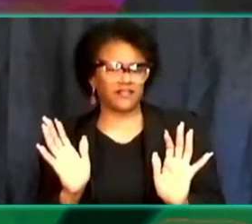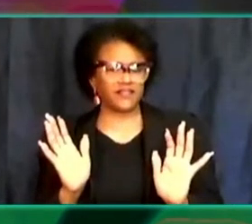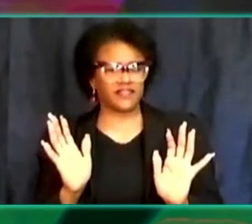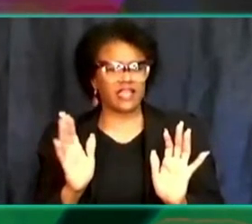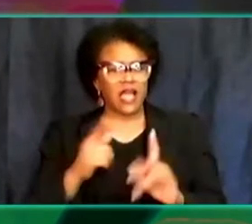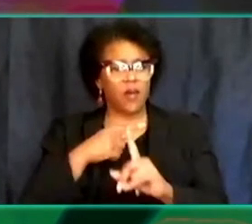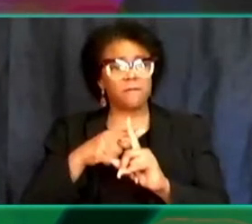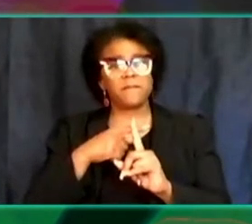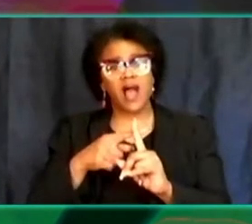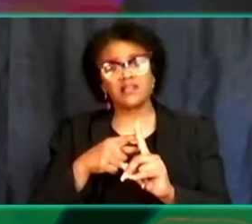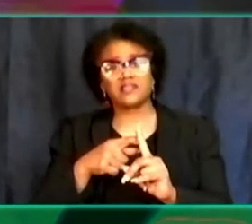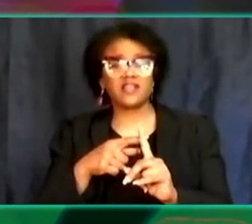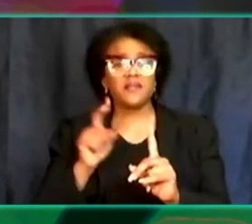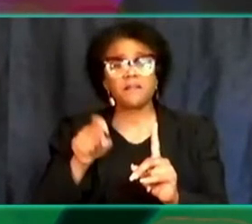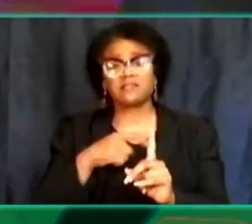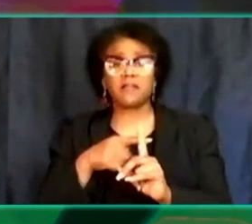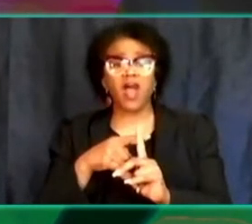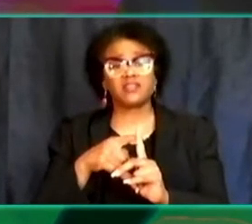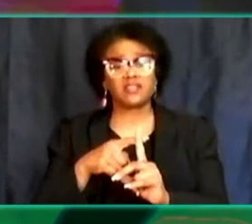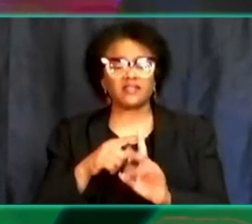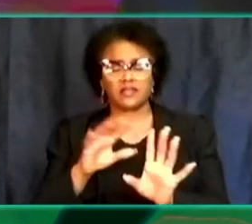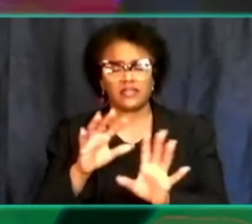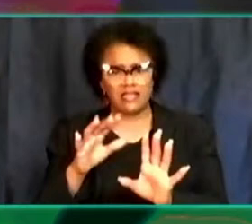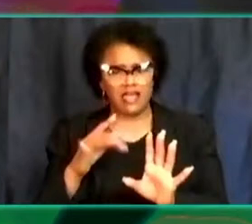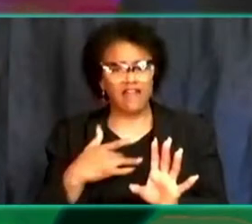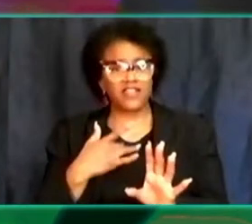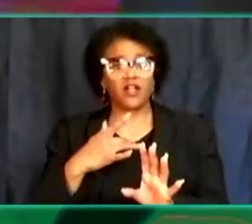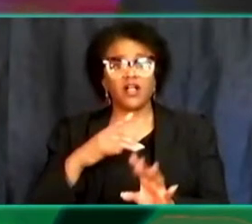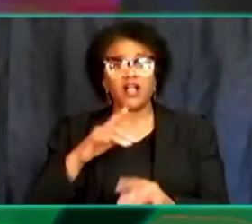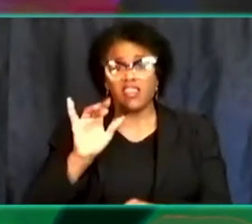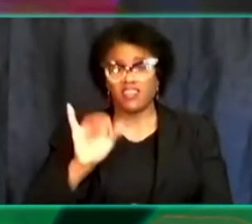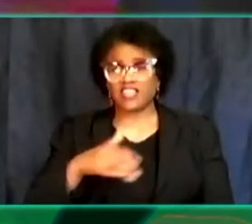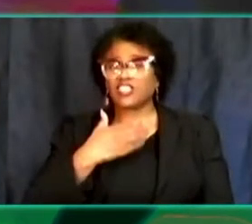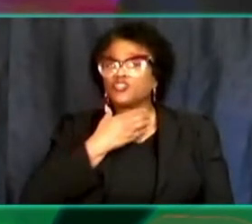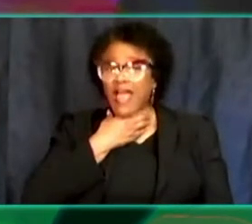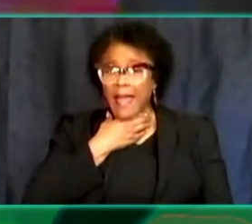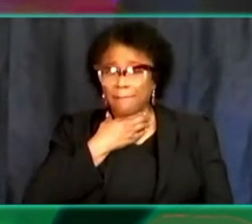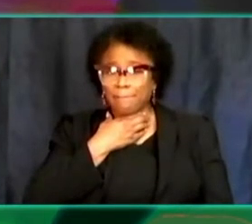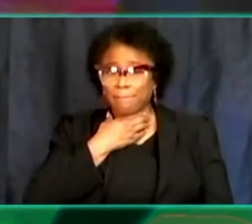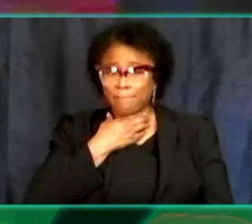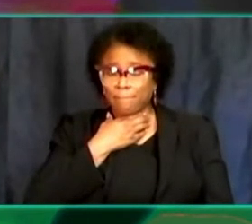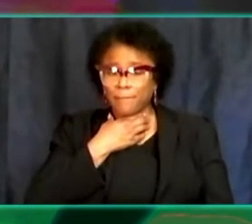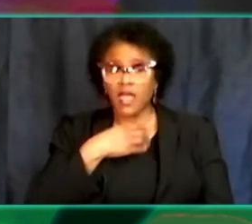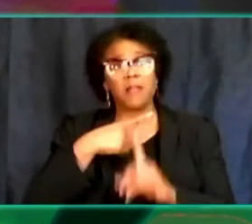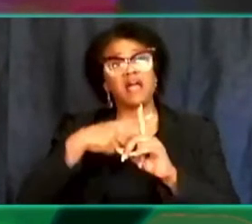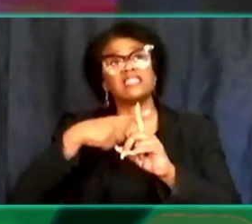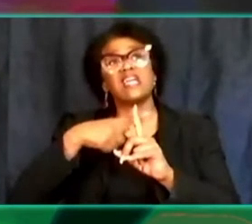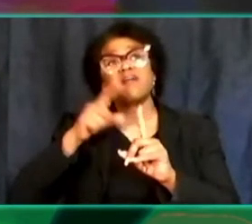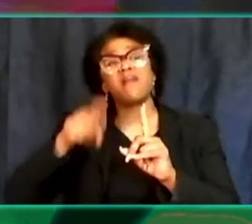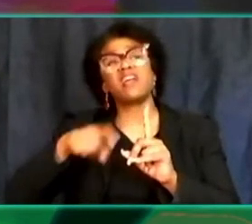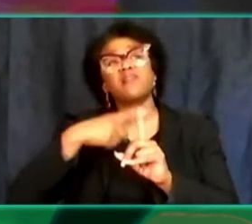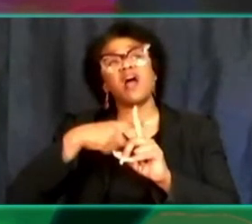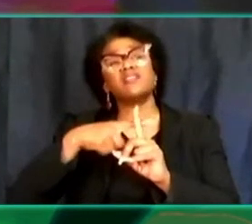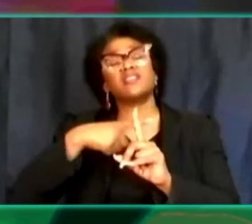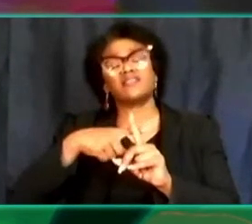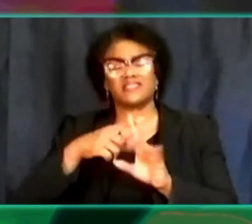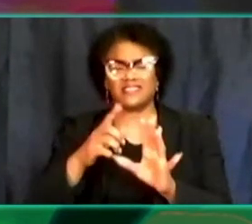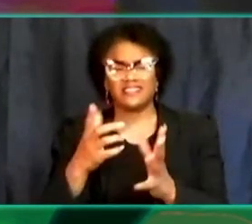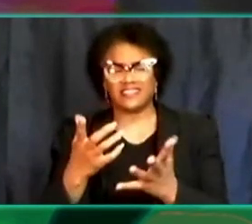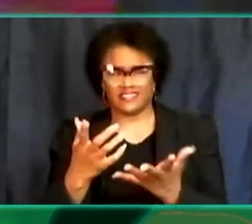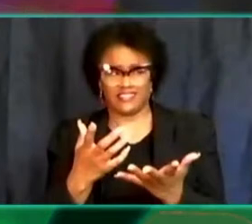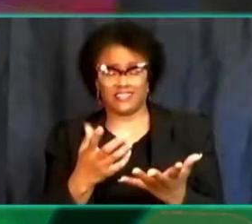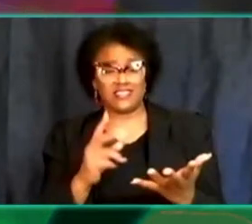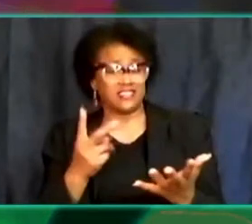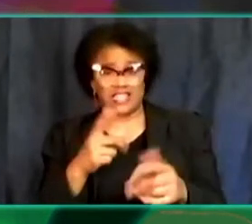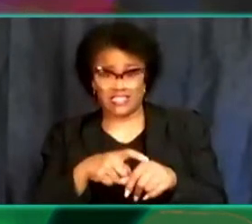positive, you know, this, I feel like the trap of positivity in our storytellings too is just really gets to me. And you've heard it, this is the second time you heard